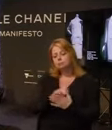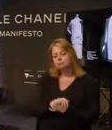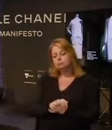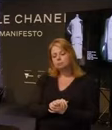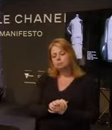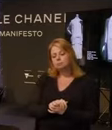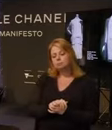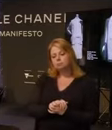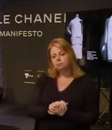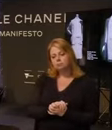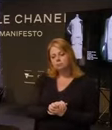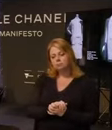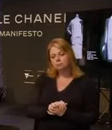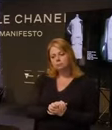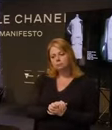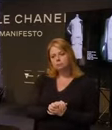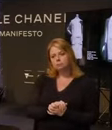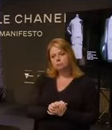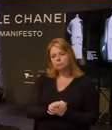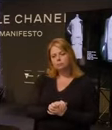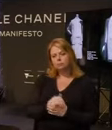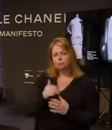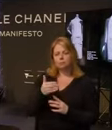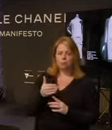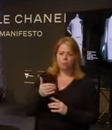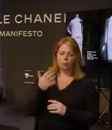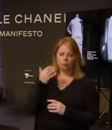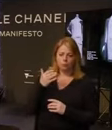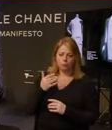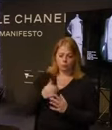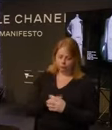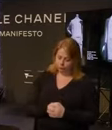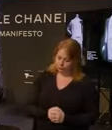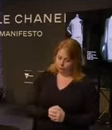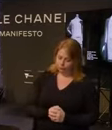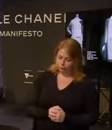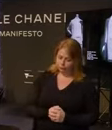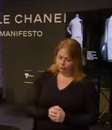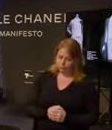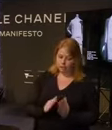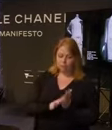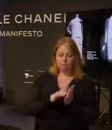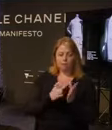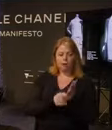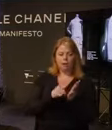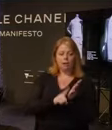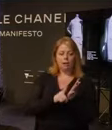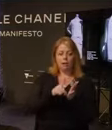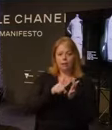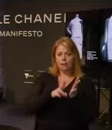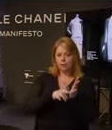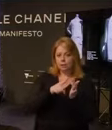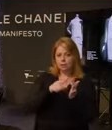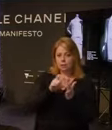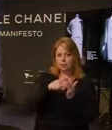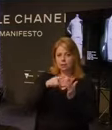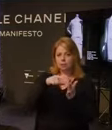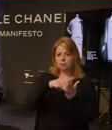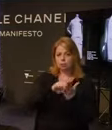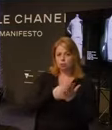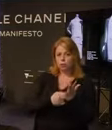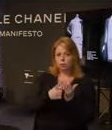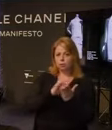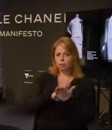came back, and perhaps even prior to that, she dressed Marlene Dietrich, the incomparable Diana